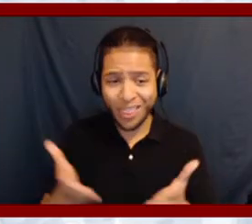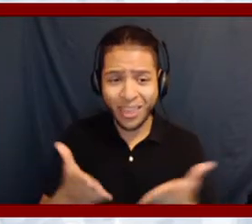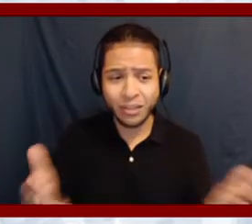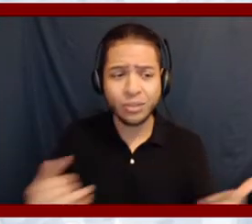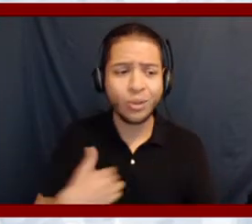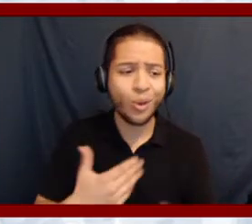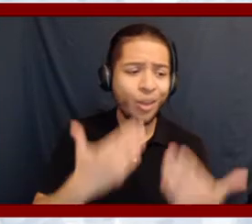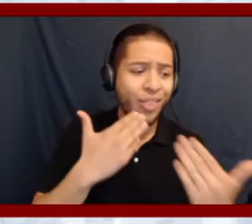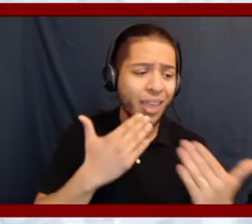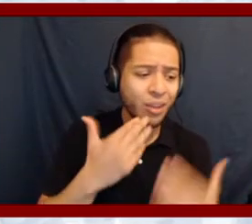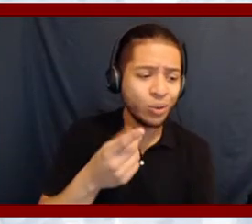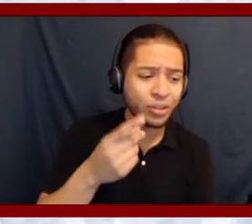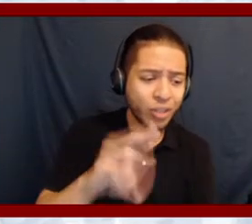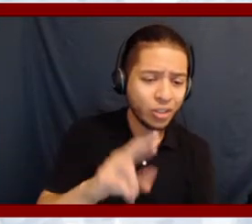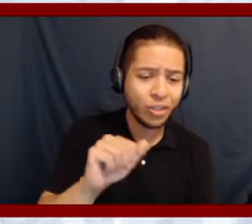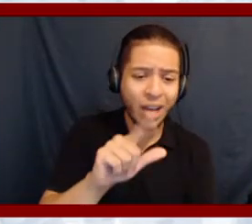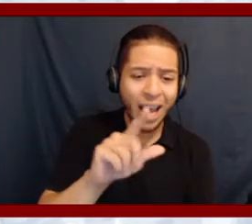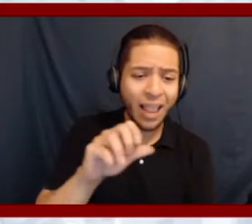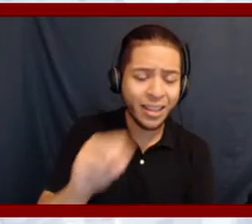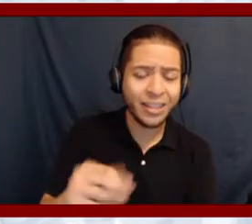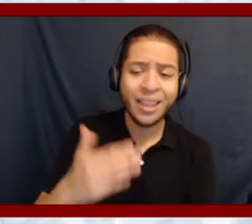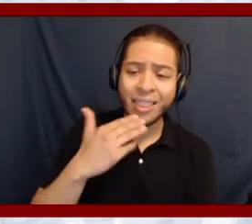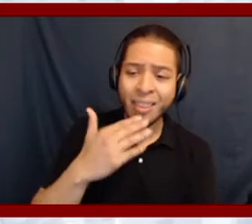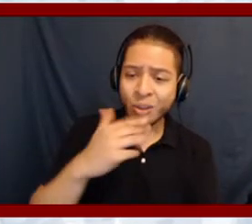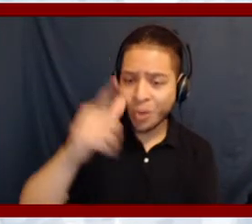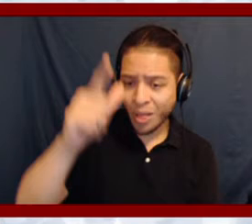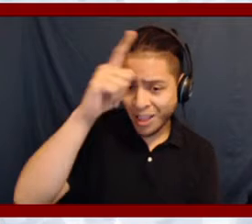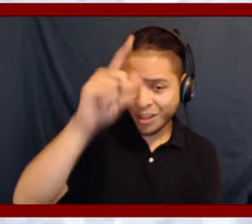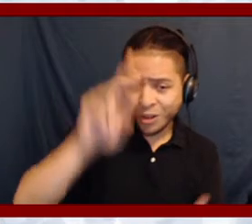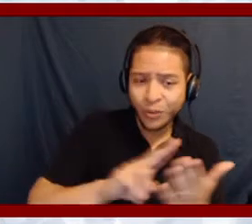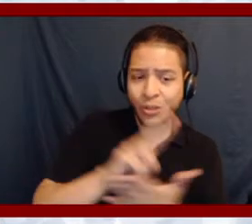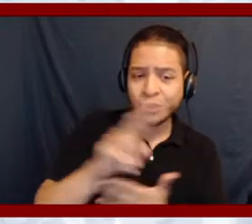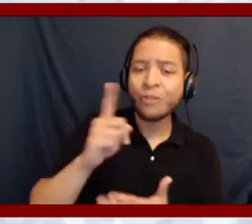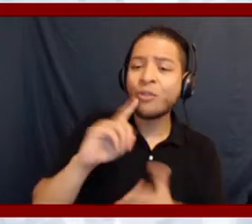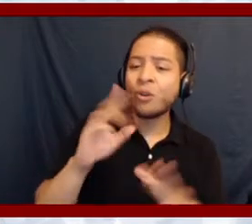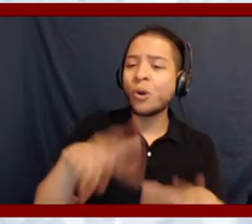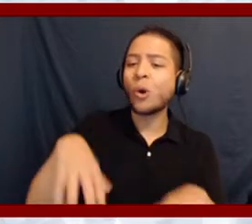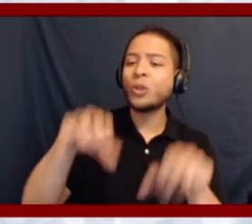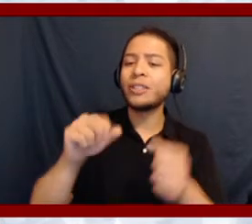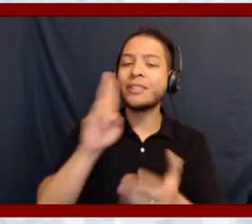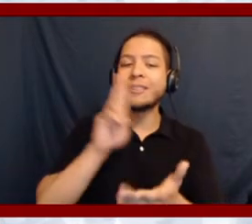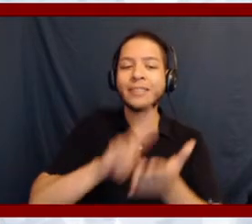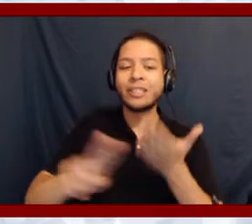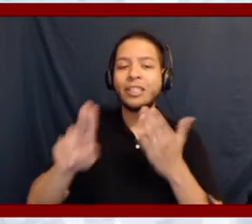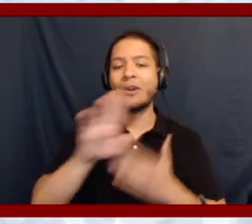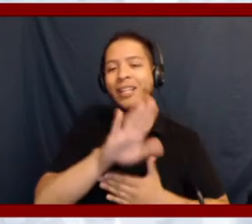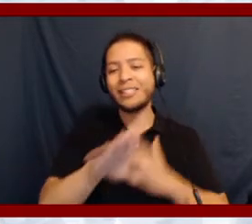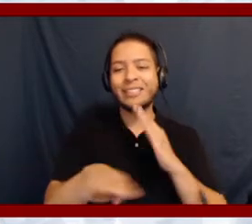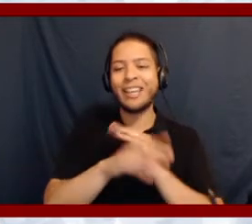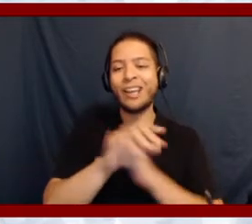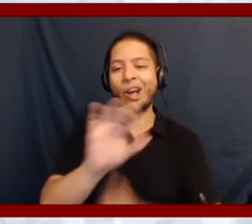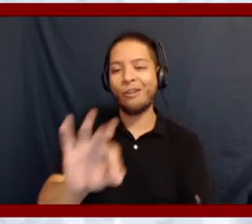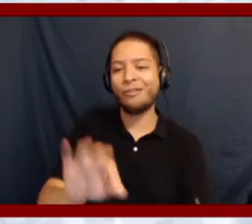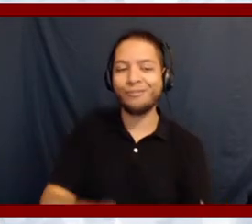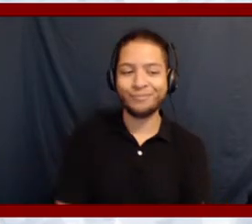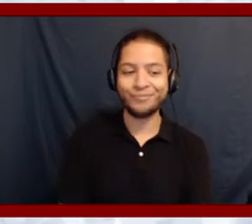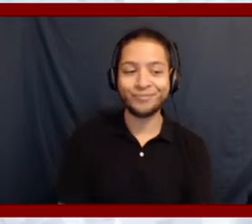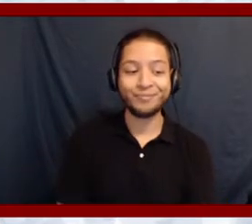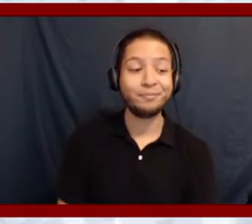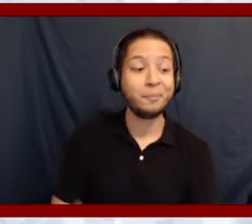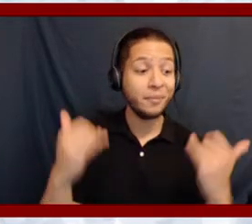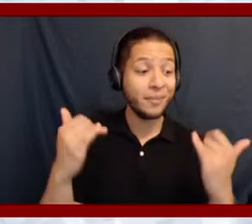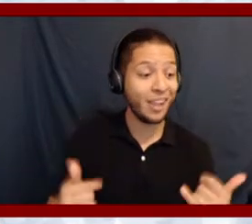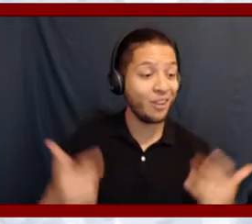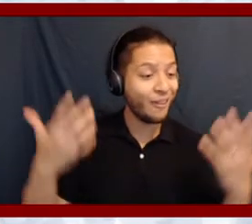thank you, Lincoln University, for being the host for the Secretary's kickoff. Now, we have some questions that have already